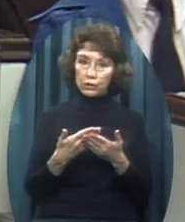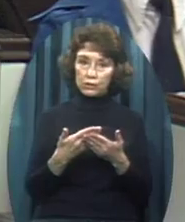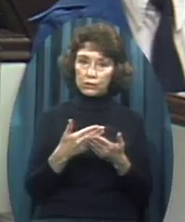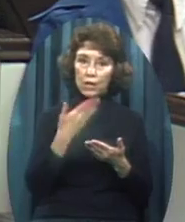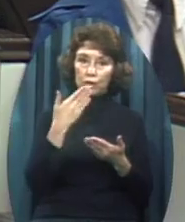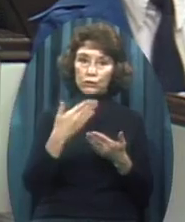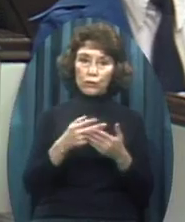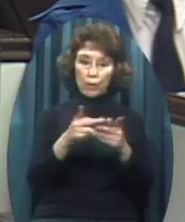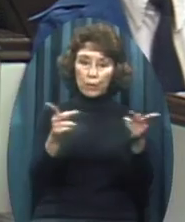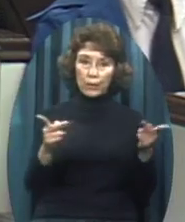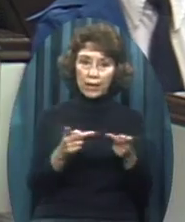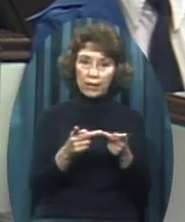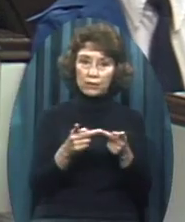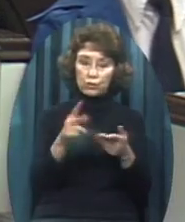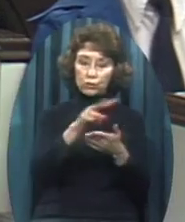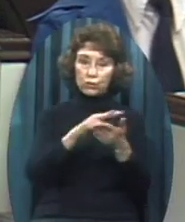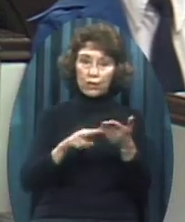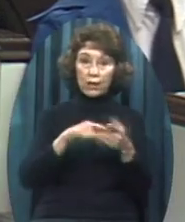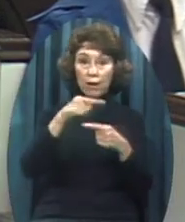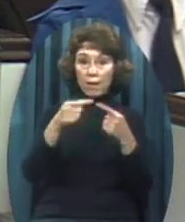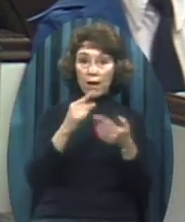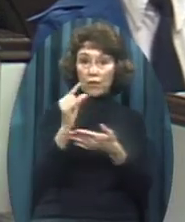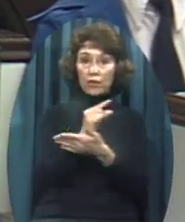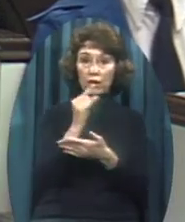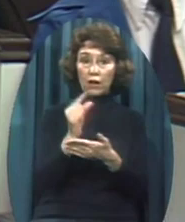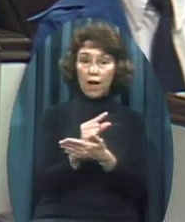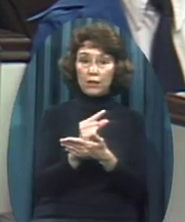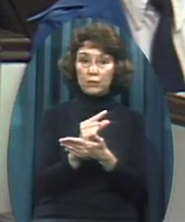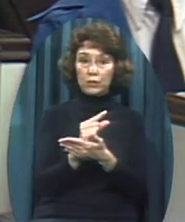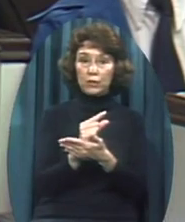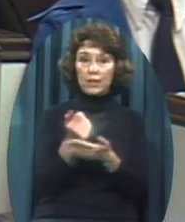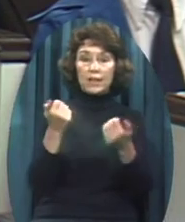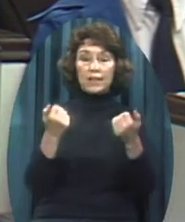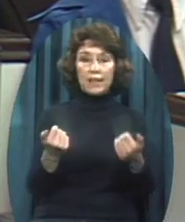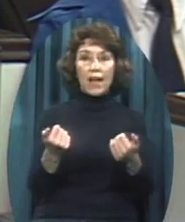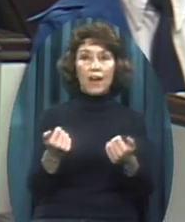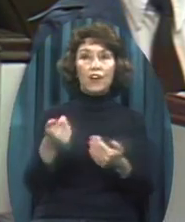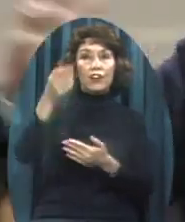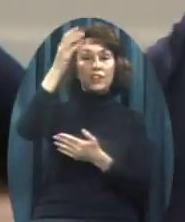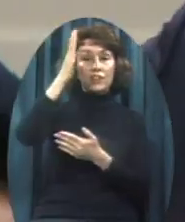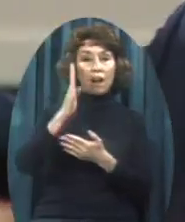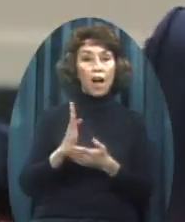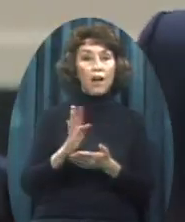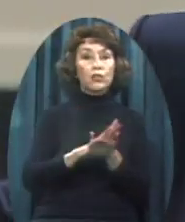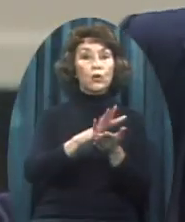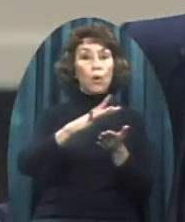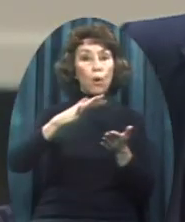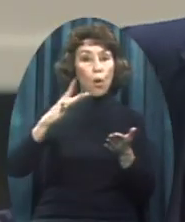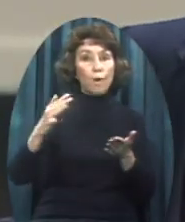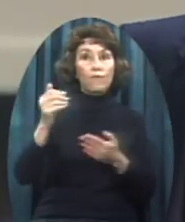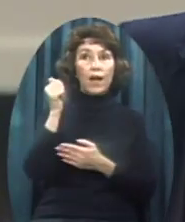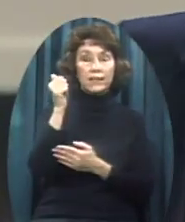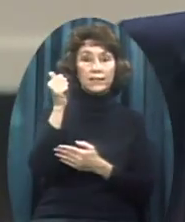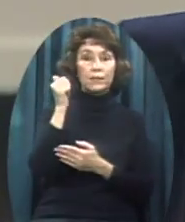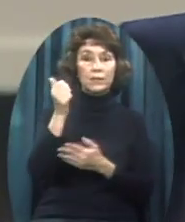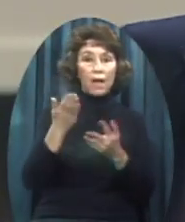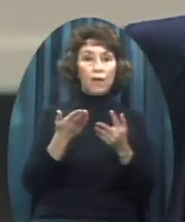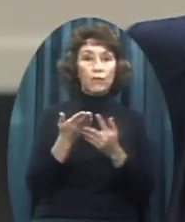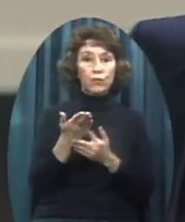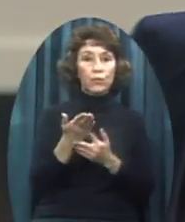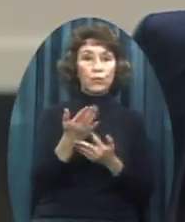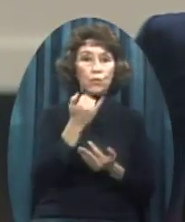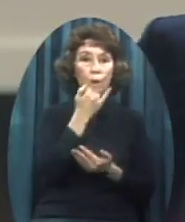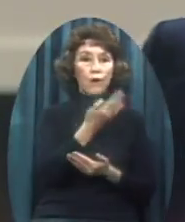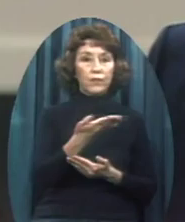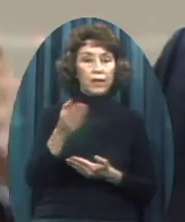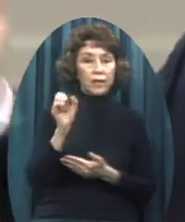that doesn't mean that God doesn't sometimes cause the wrath of men to praise him. I think that God glorified himself through it because, as the verse